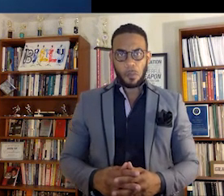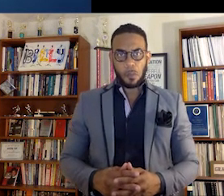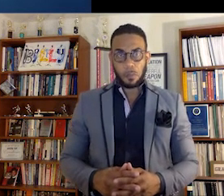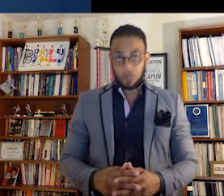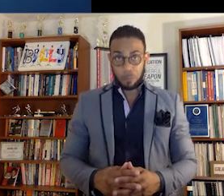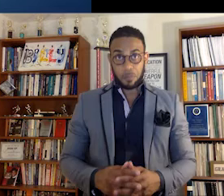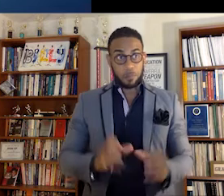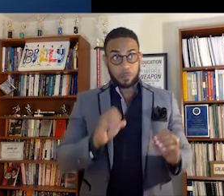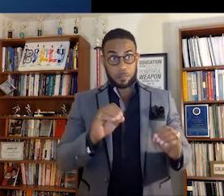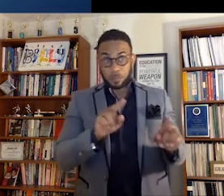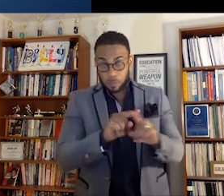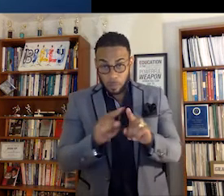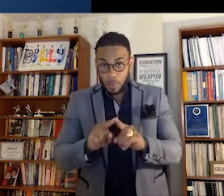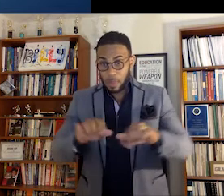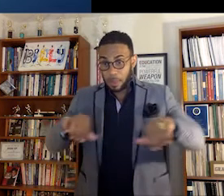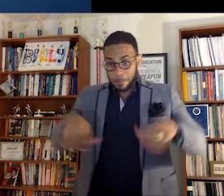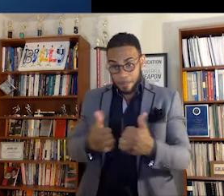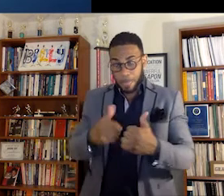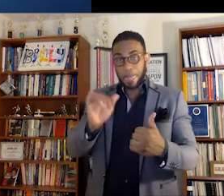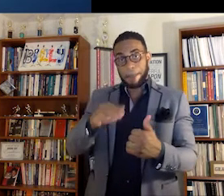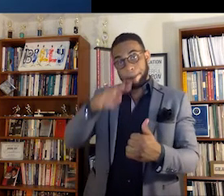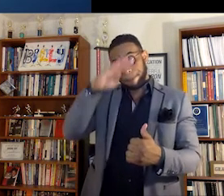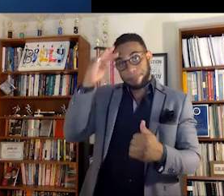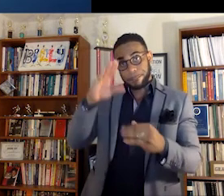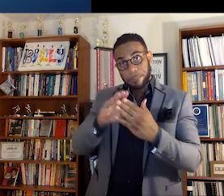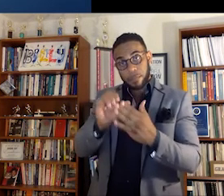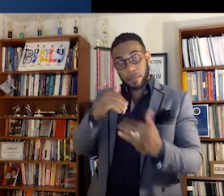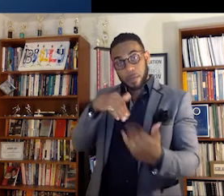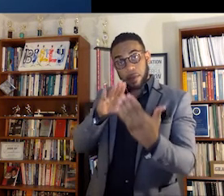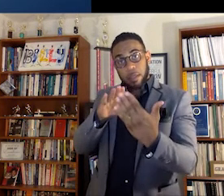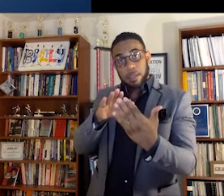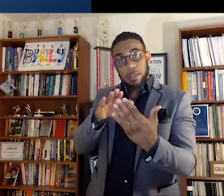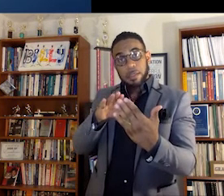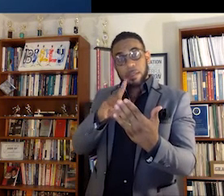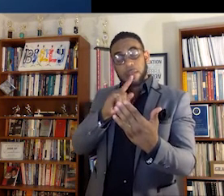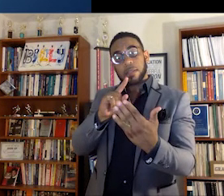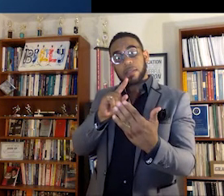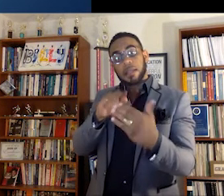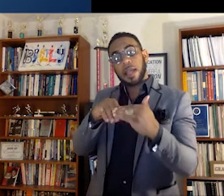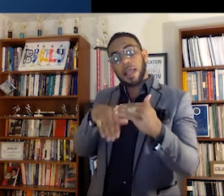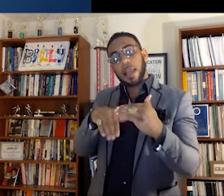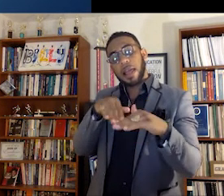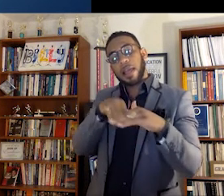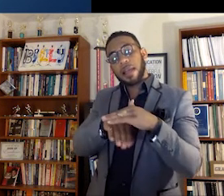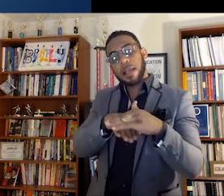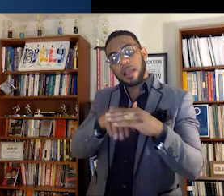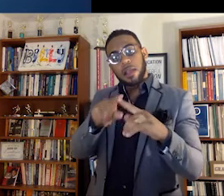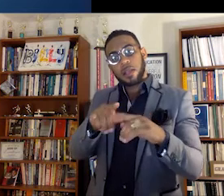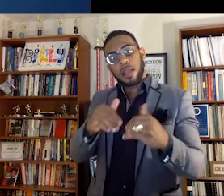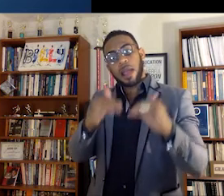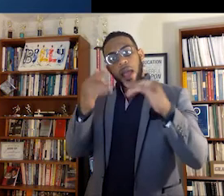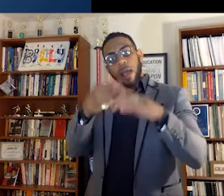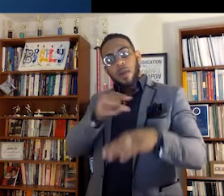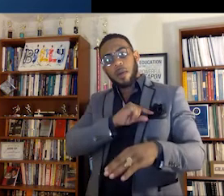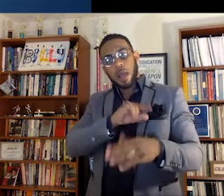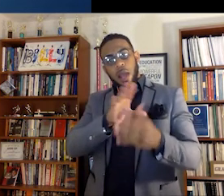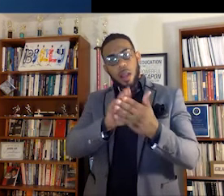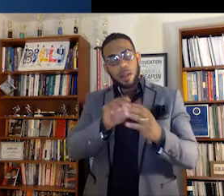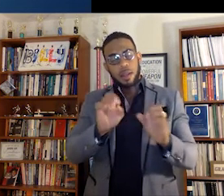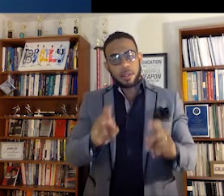And so also the challenges that Black students face is a lack of access to high quality